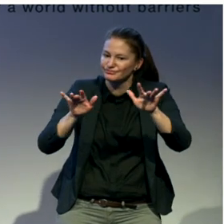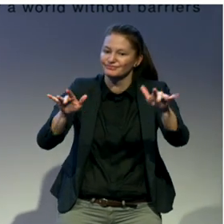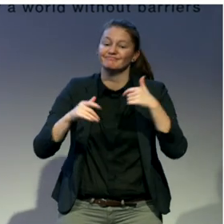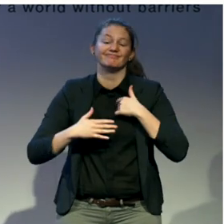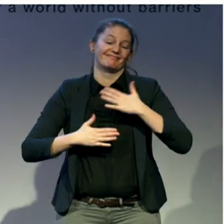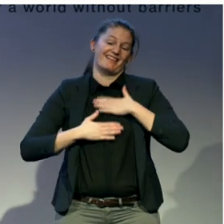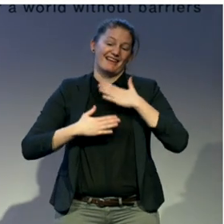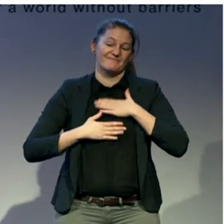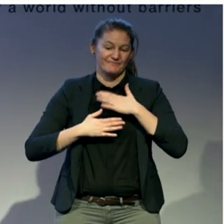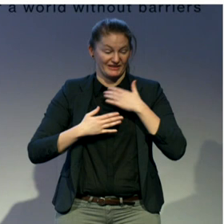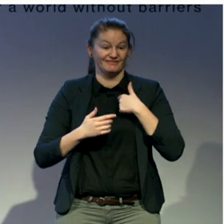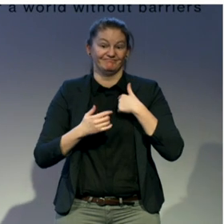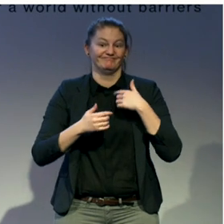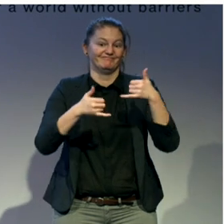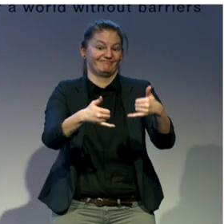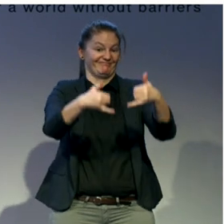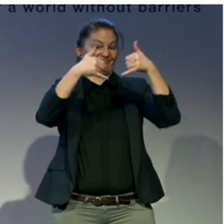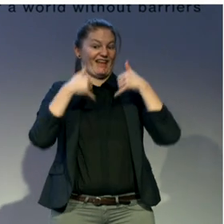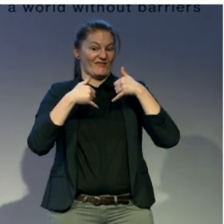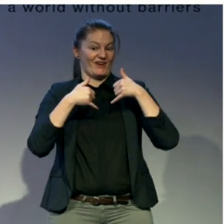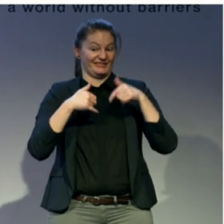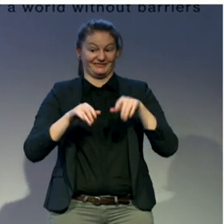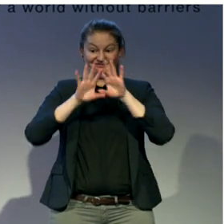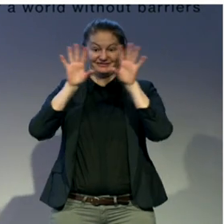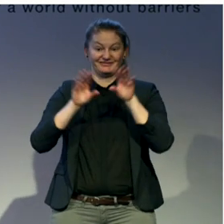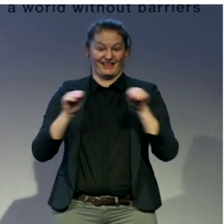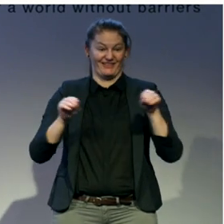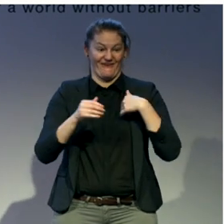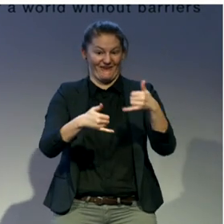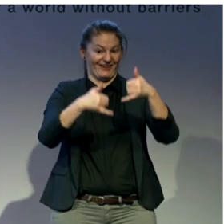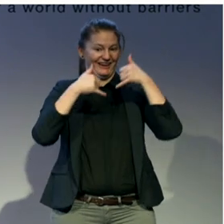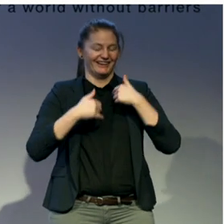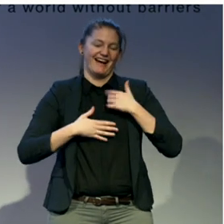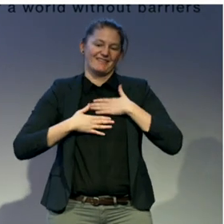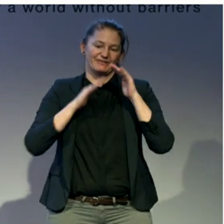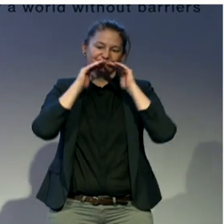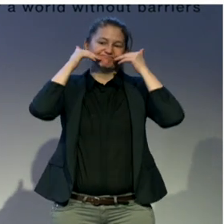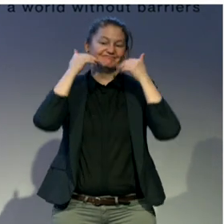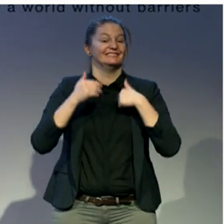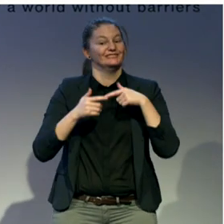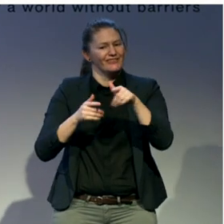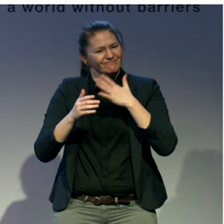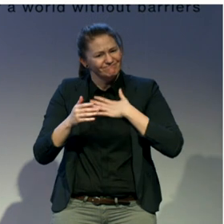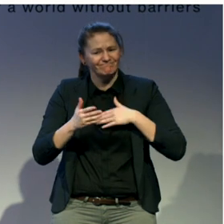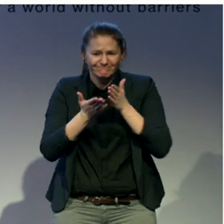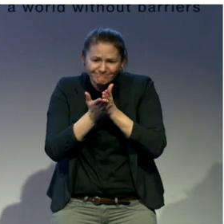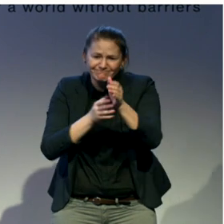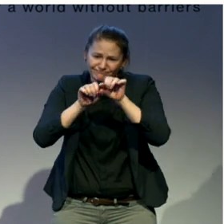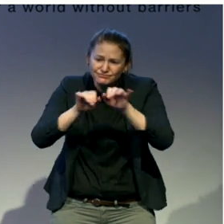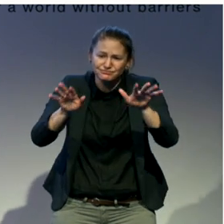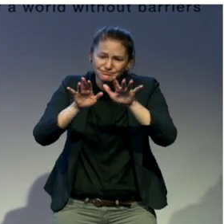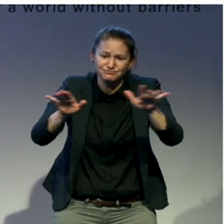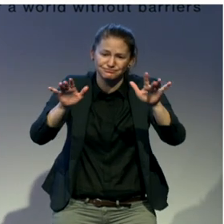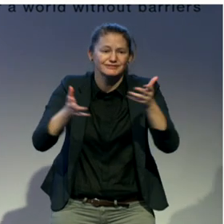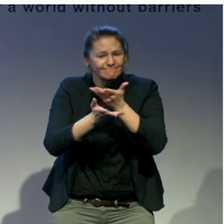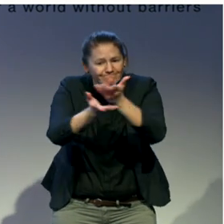sexual trauma is a worldwide problem. So does mental health. You already know that